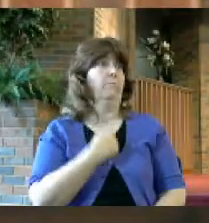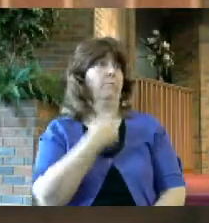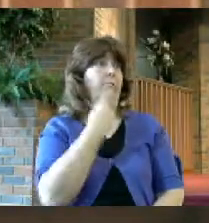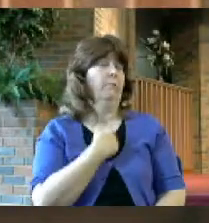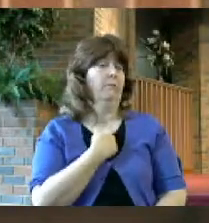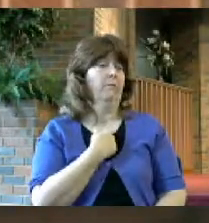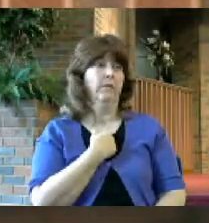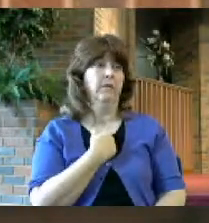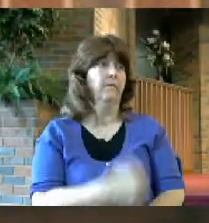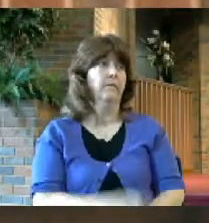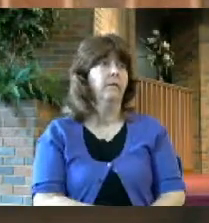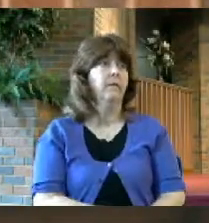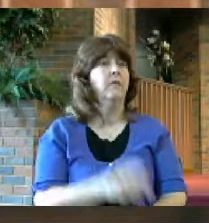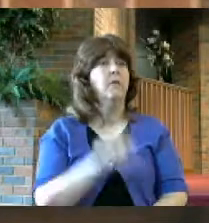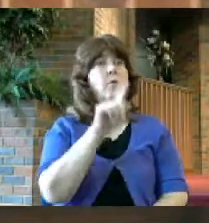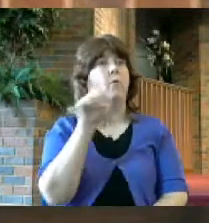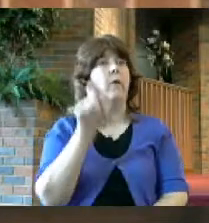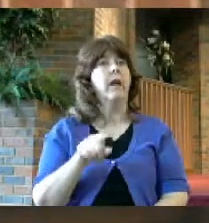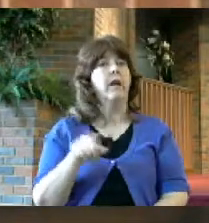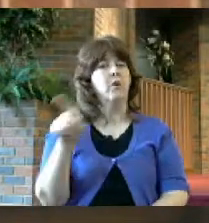God effectively this morning?